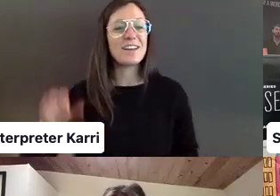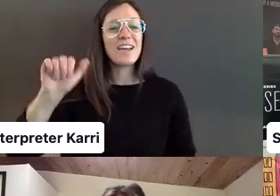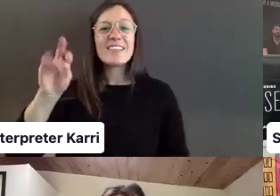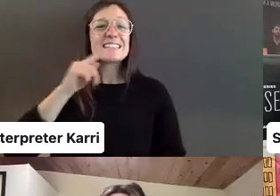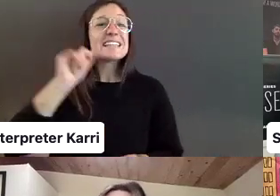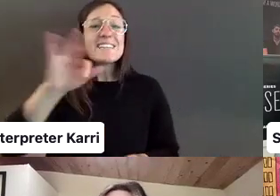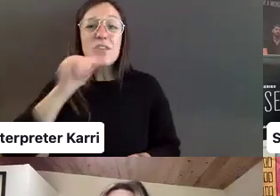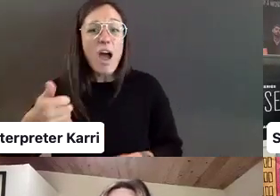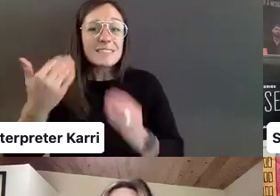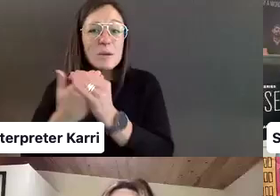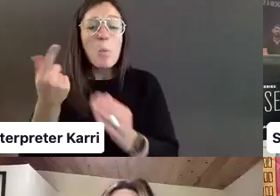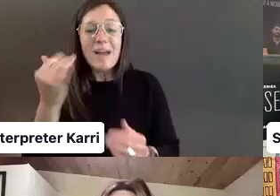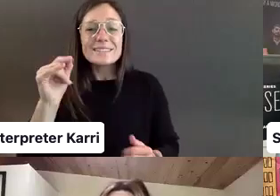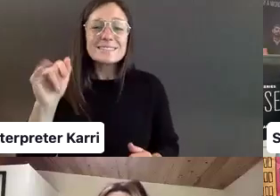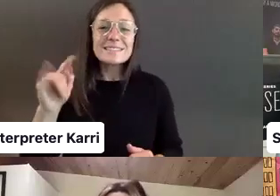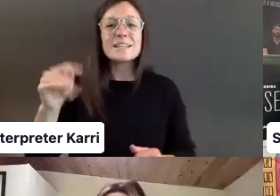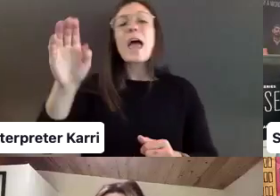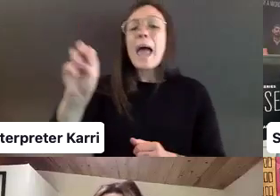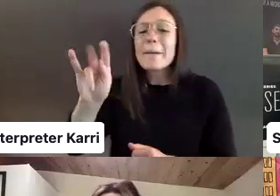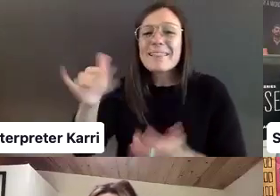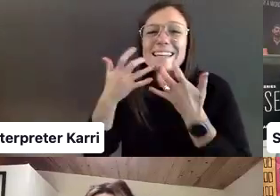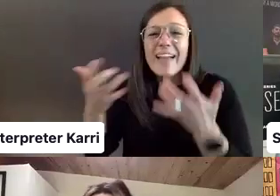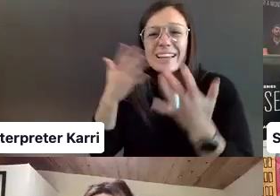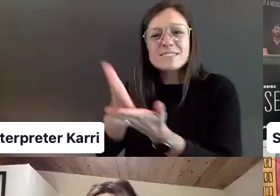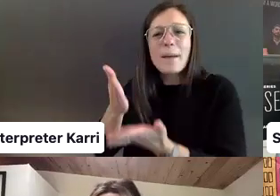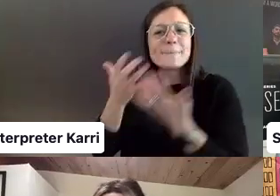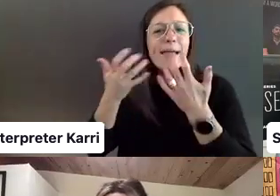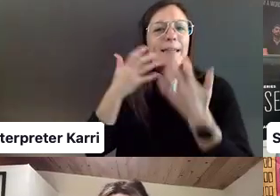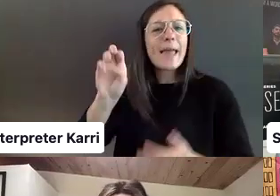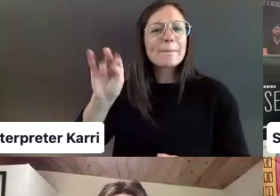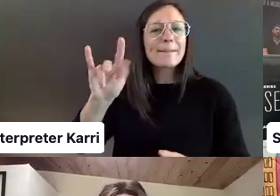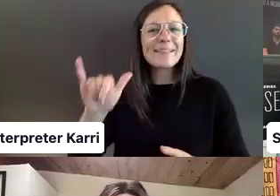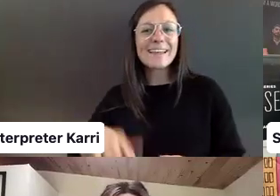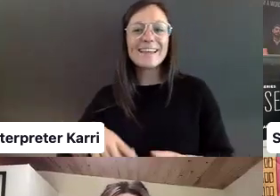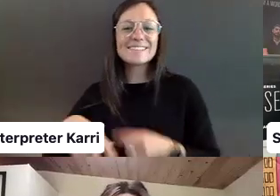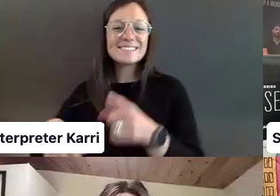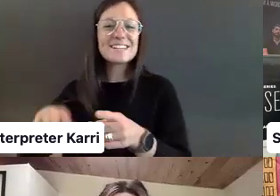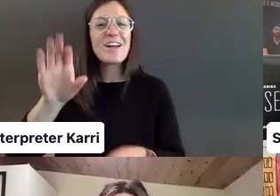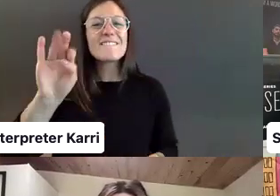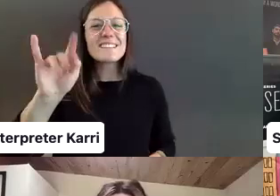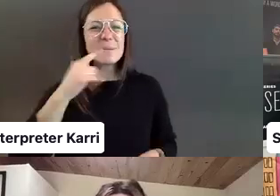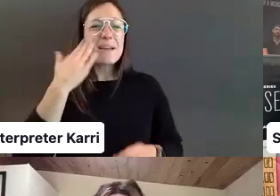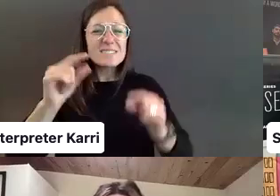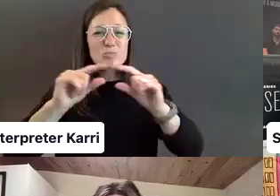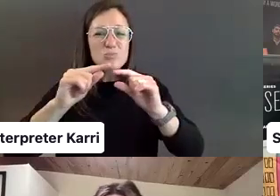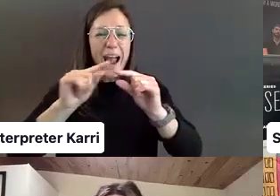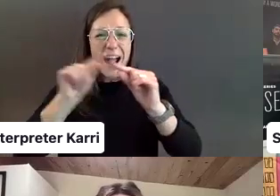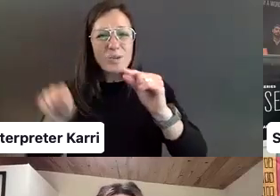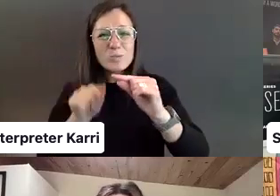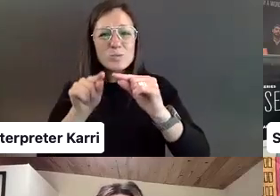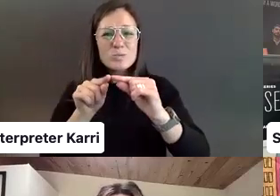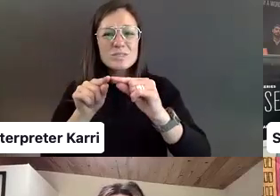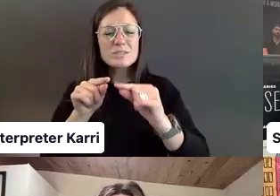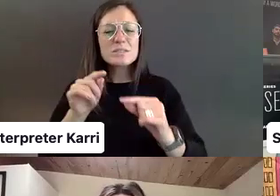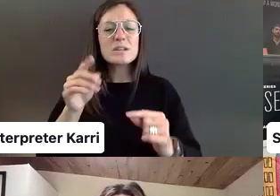is it? Emily, why are you yelling so much? Seriously. Is it because it's round? Because if you cut